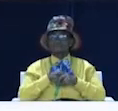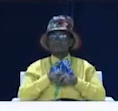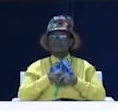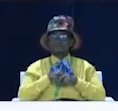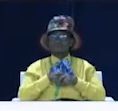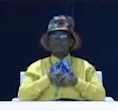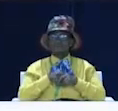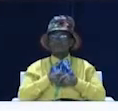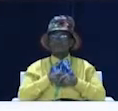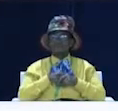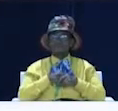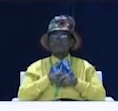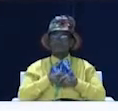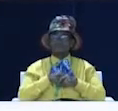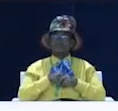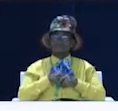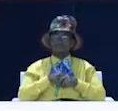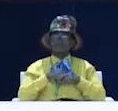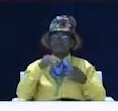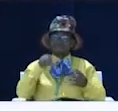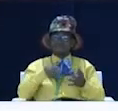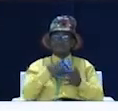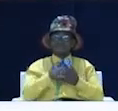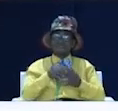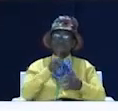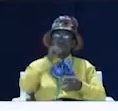This one is for one particular fellow.